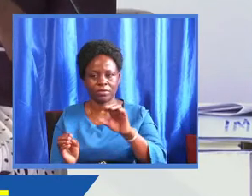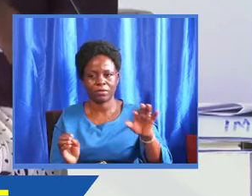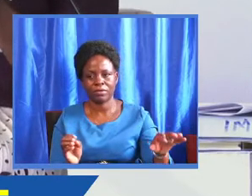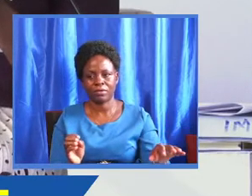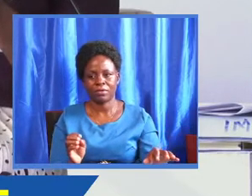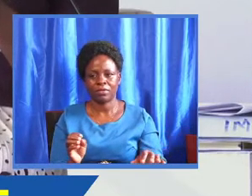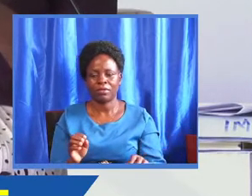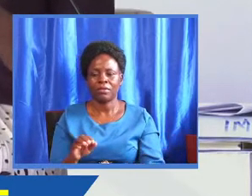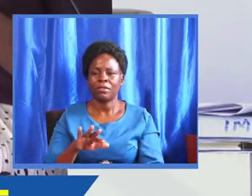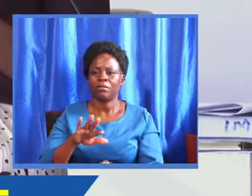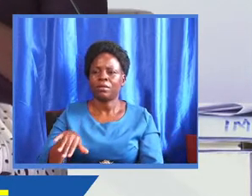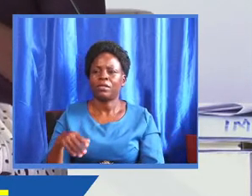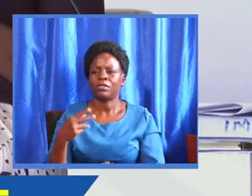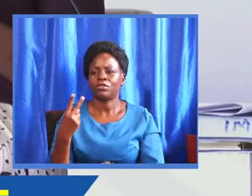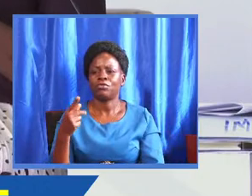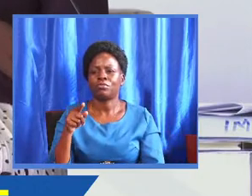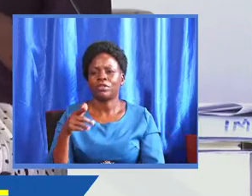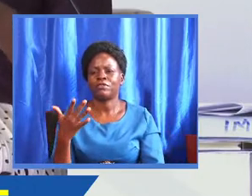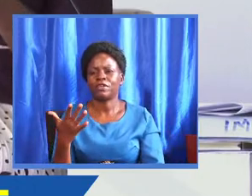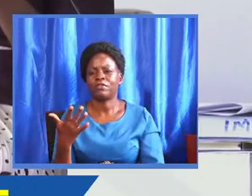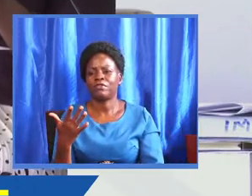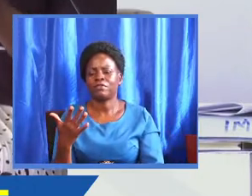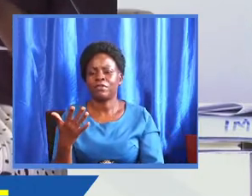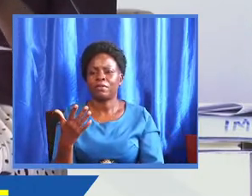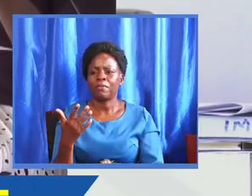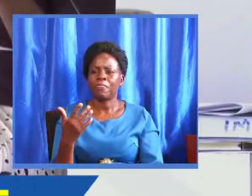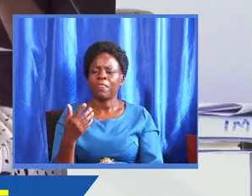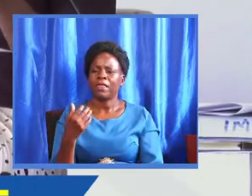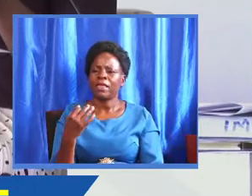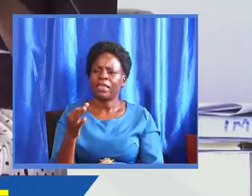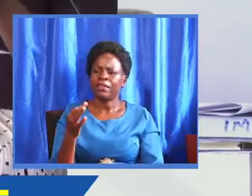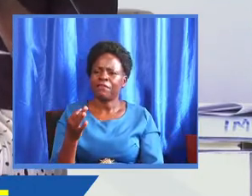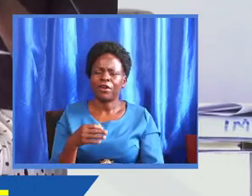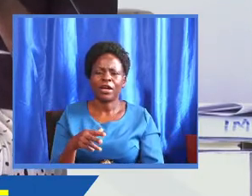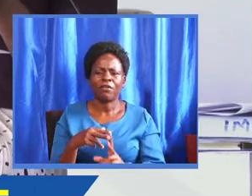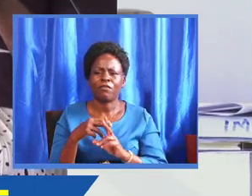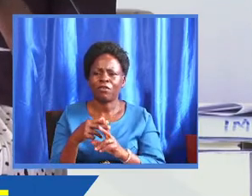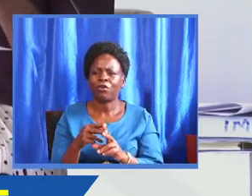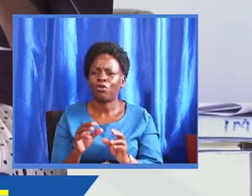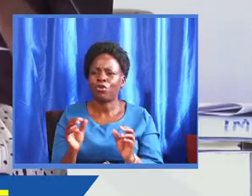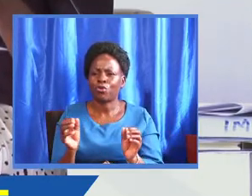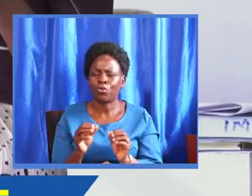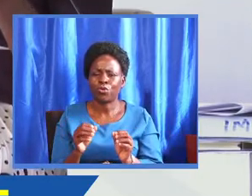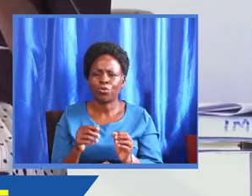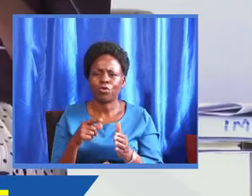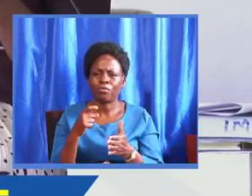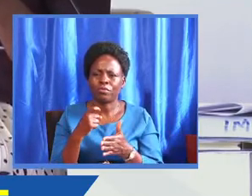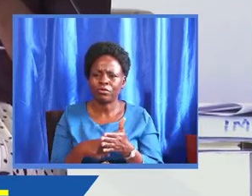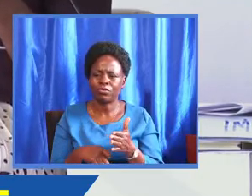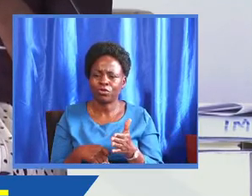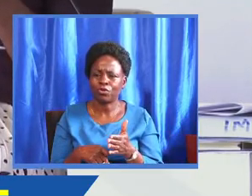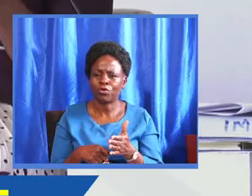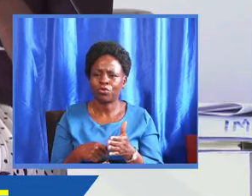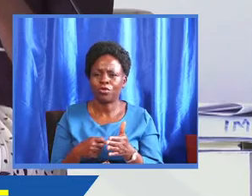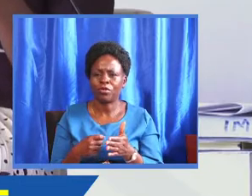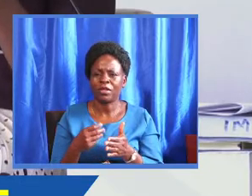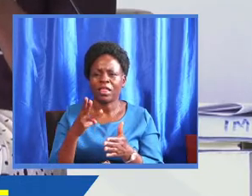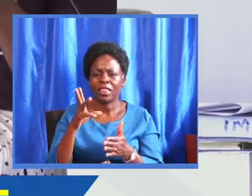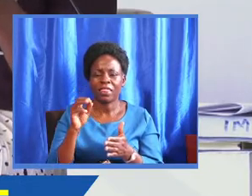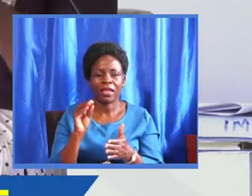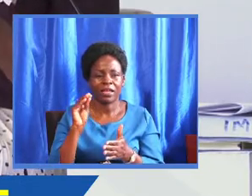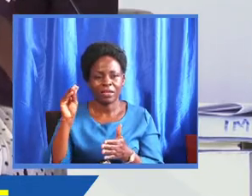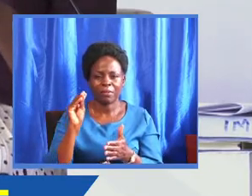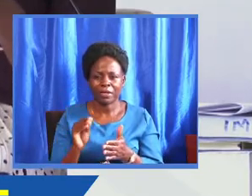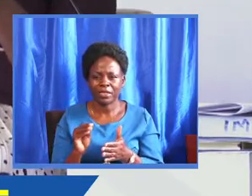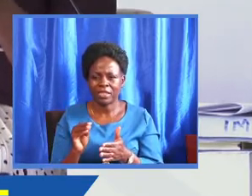osigaze 2 n'ekitundu. Bw'oba nga toyina loan omusolo gugenda kuba